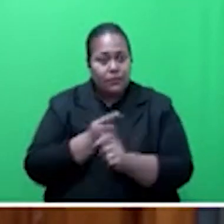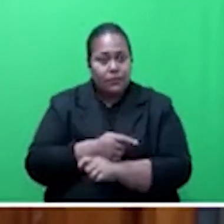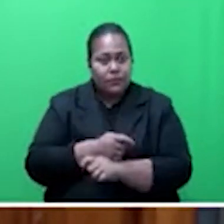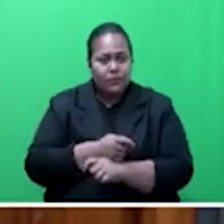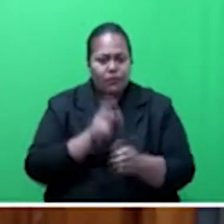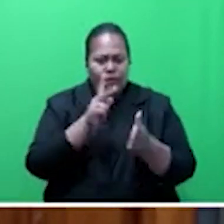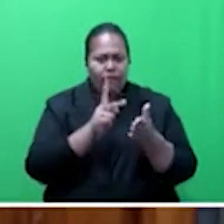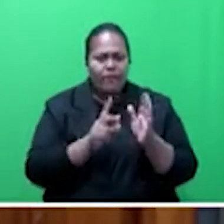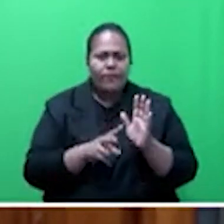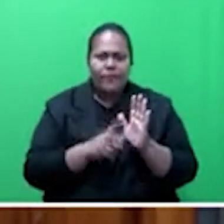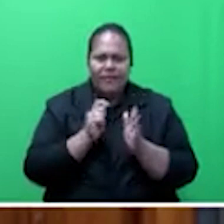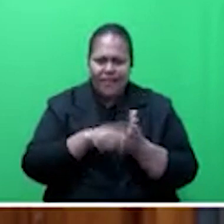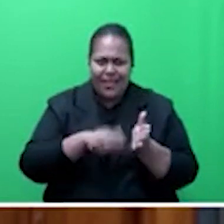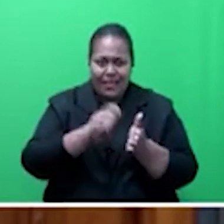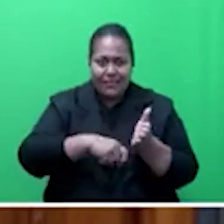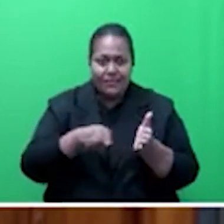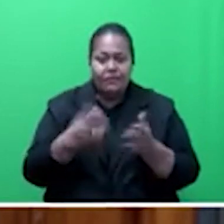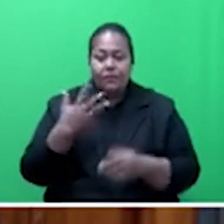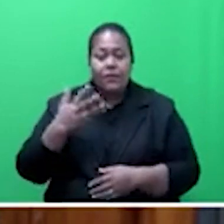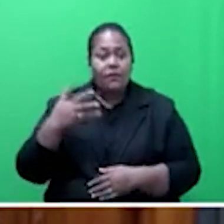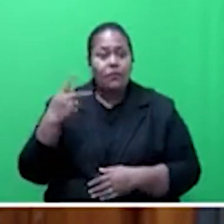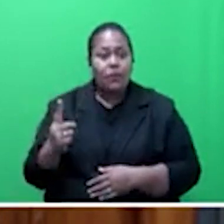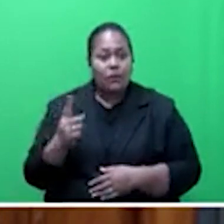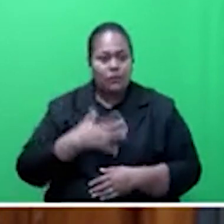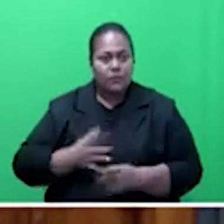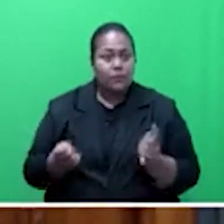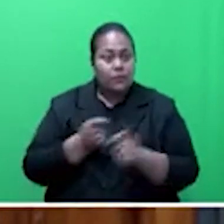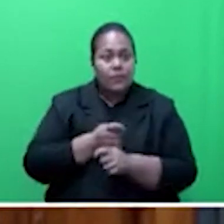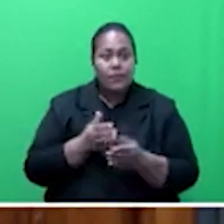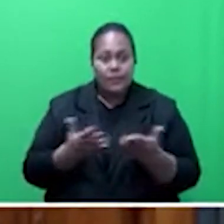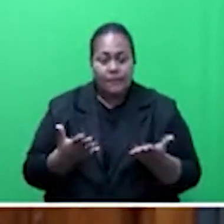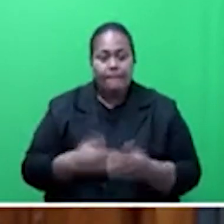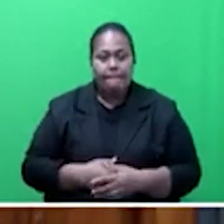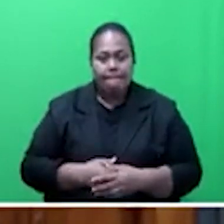Value Added Tax Act 1991, I would just like to reiterate